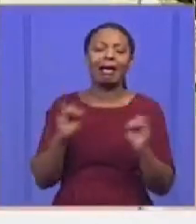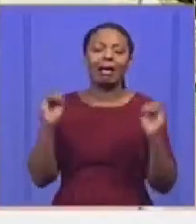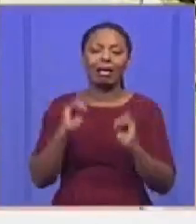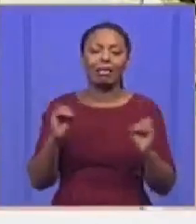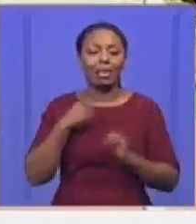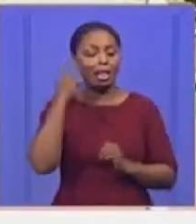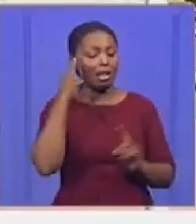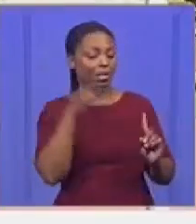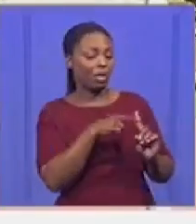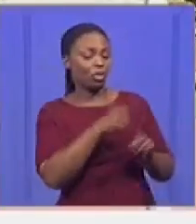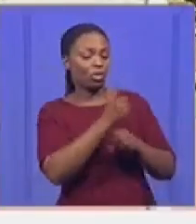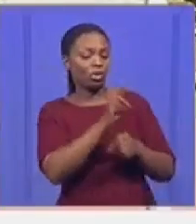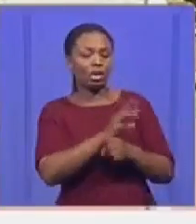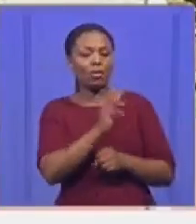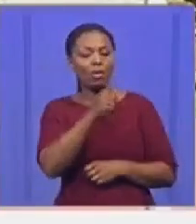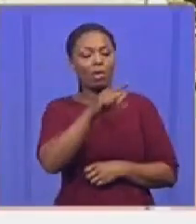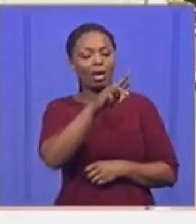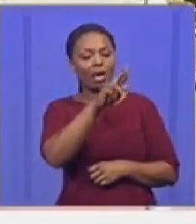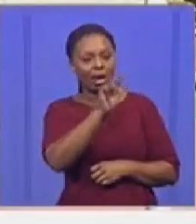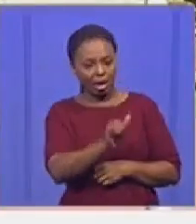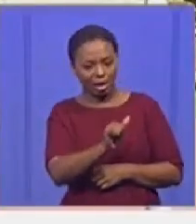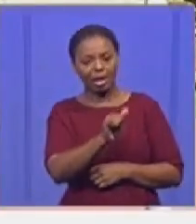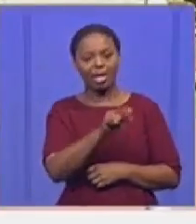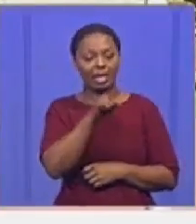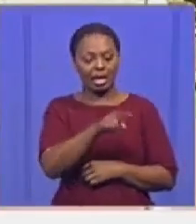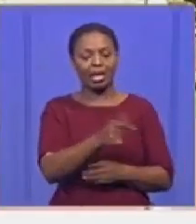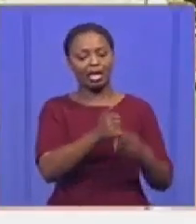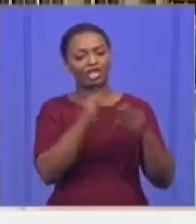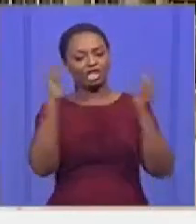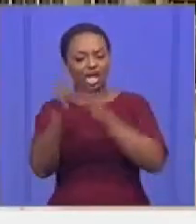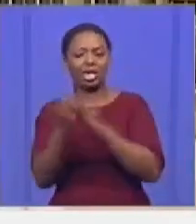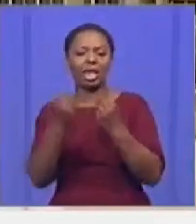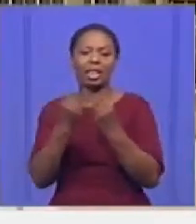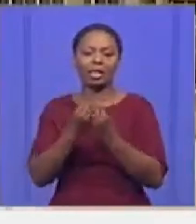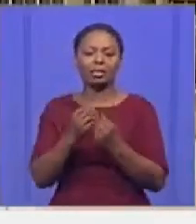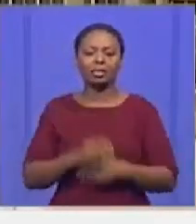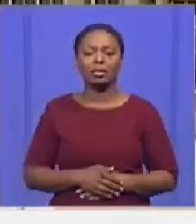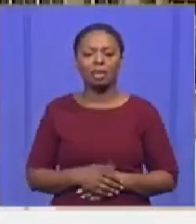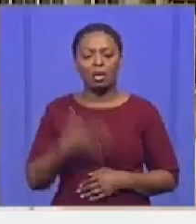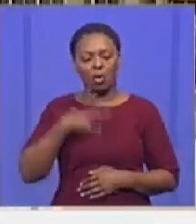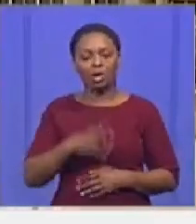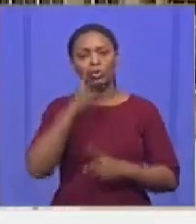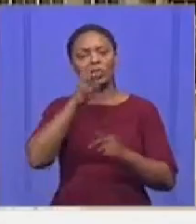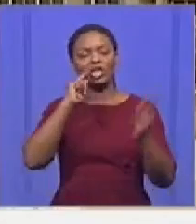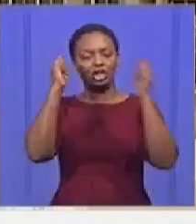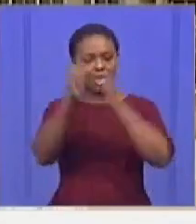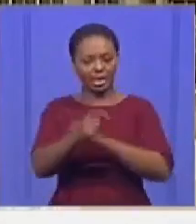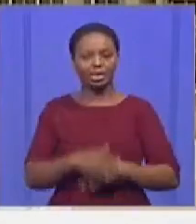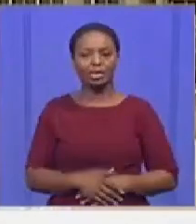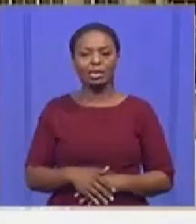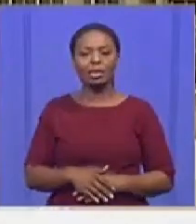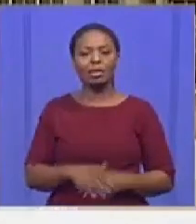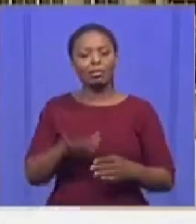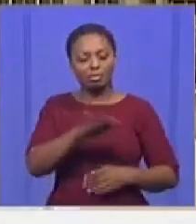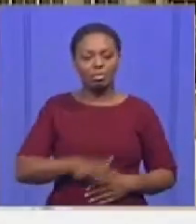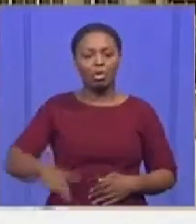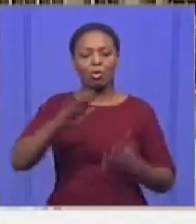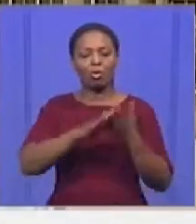Dr. Makwarela can change things. A ga re direla mogola. Re ka thabela bona phetogo setšhabeng sena sa